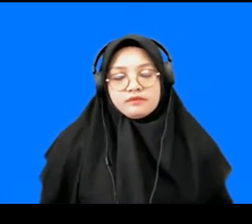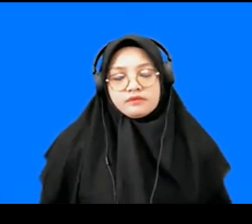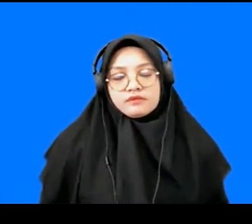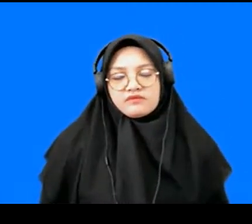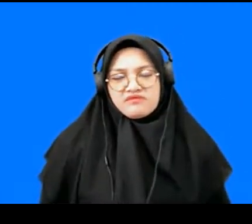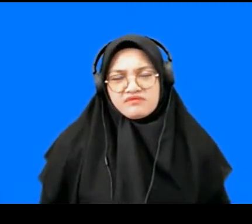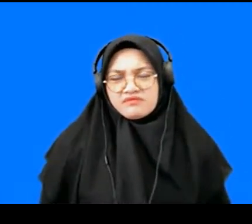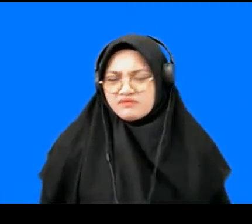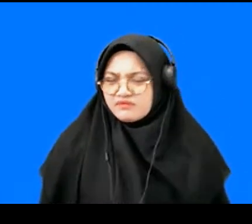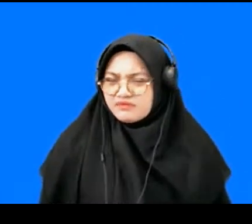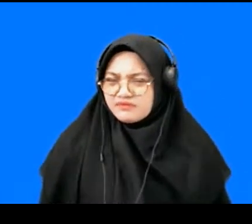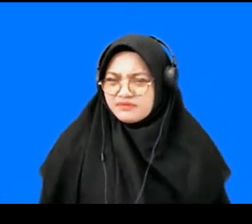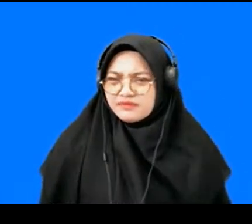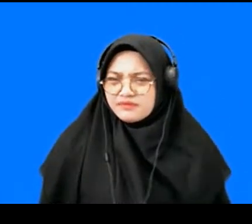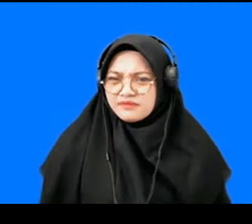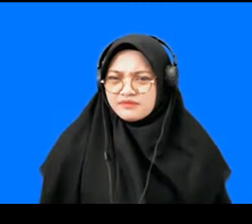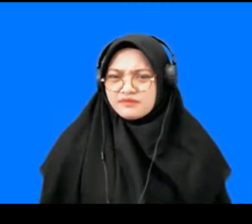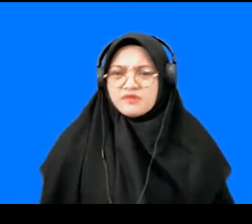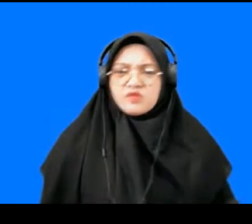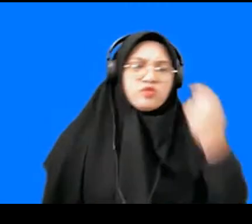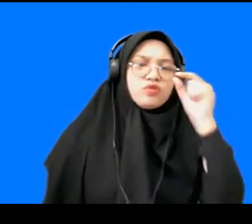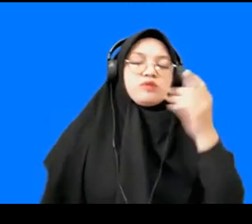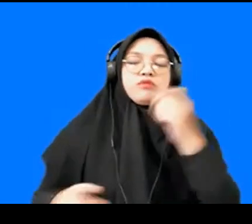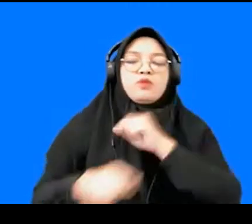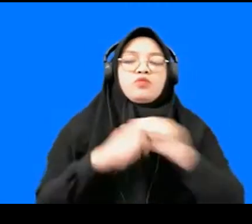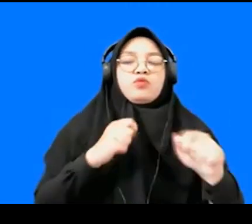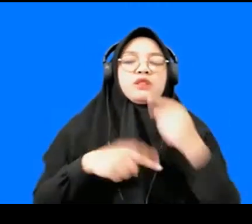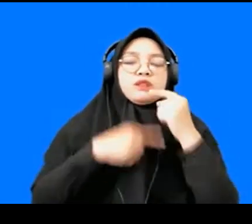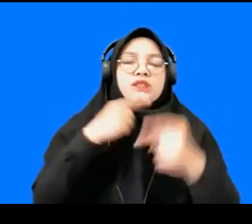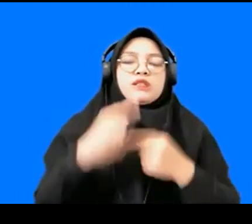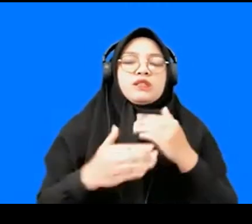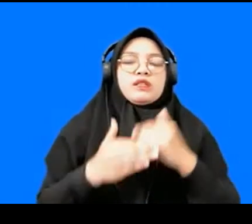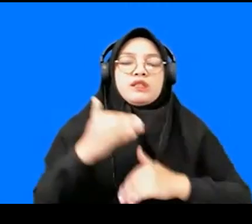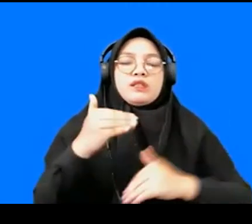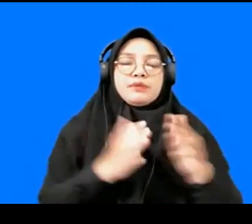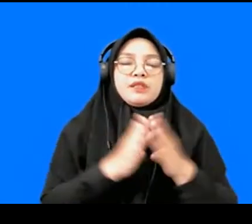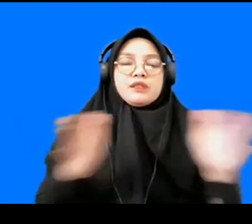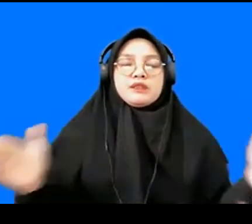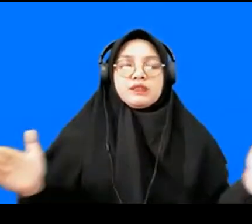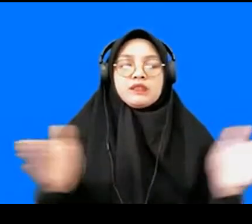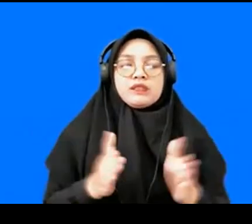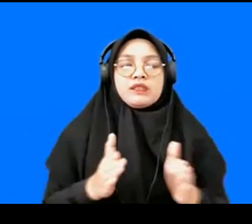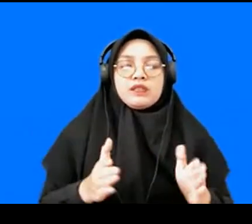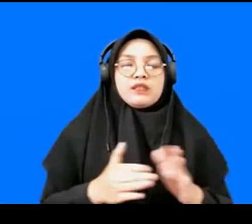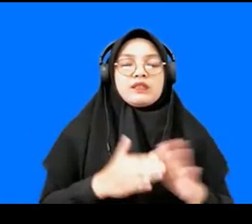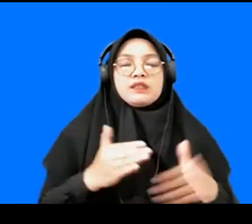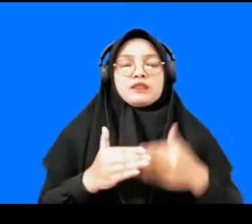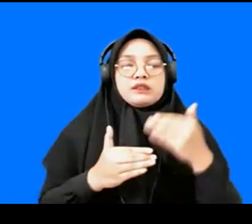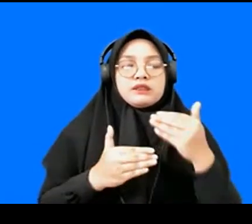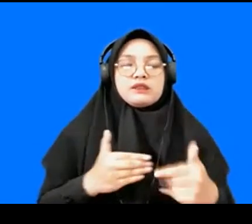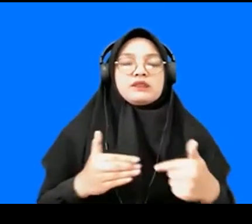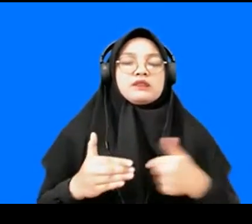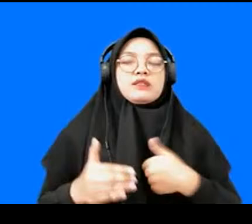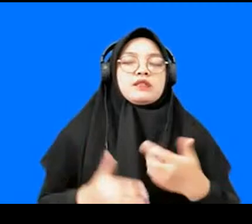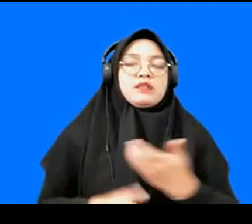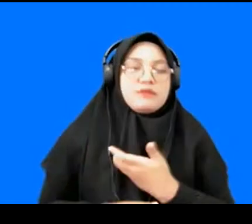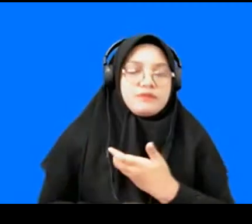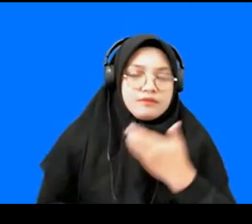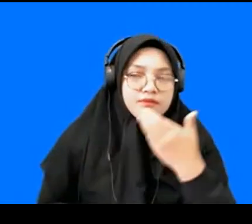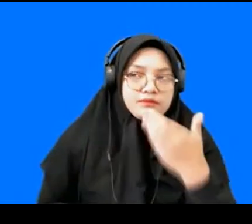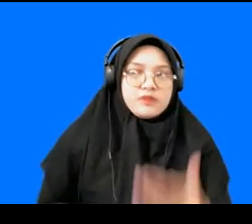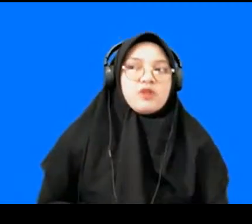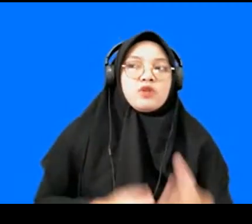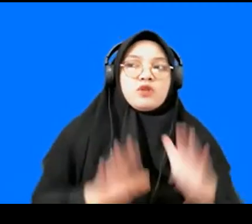guys were leaving with her husband, because she insisted that I won't spend the night with him. She had a teenage daughter with